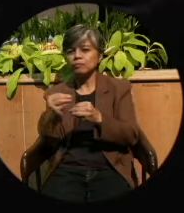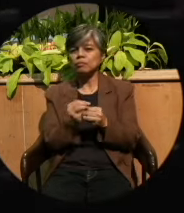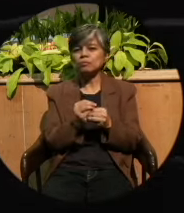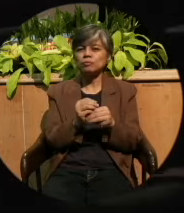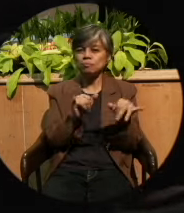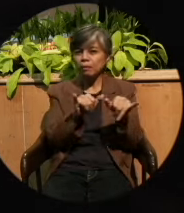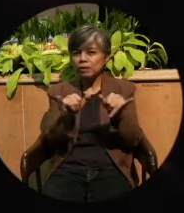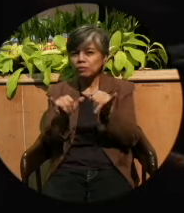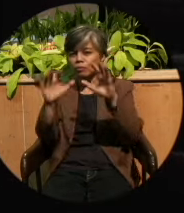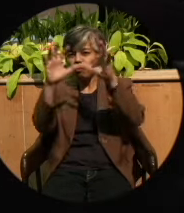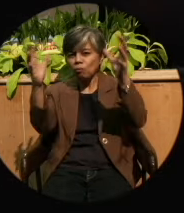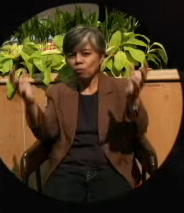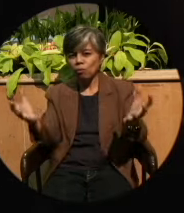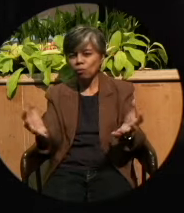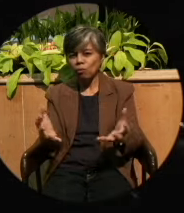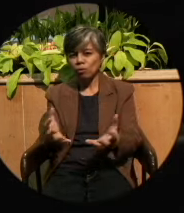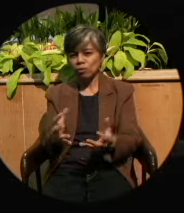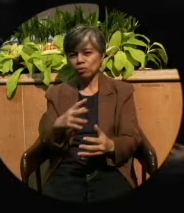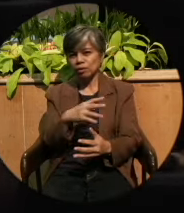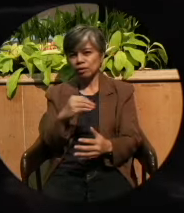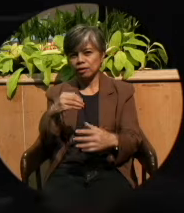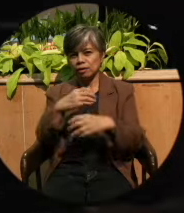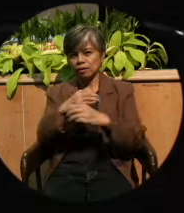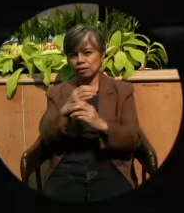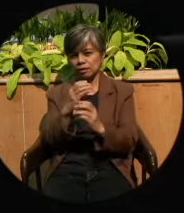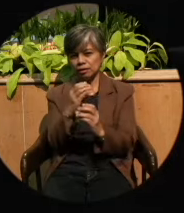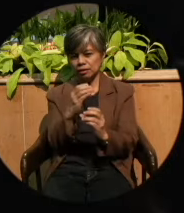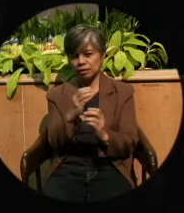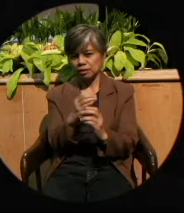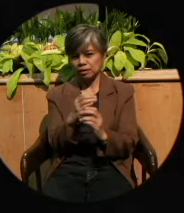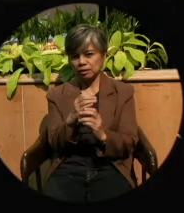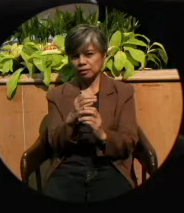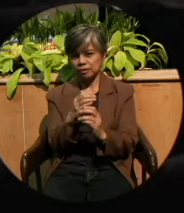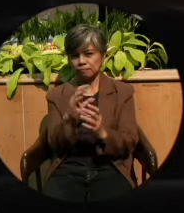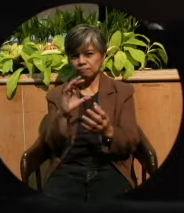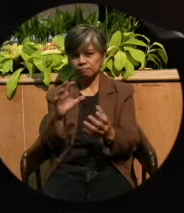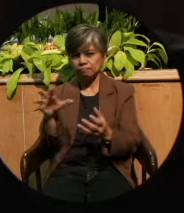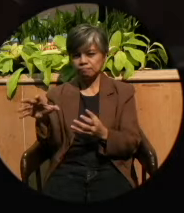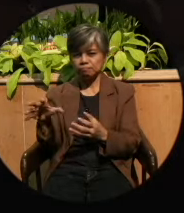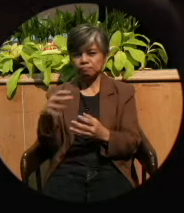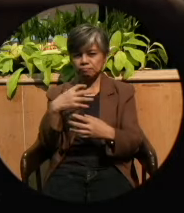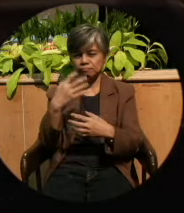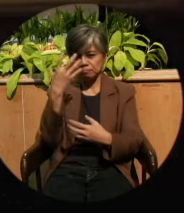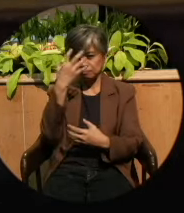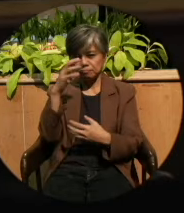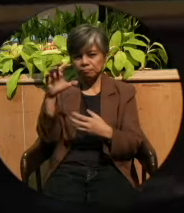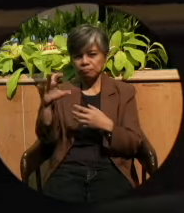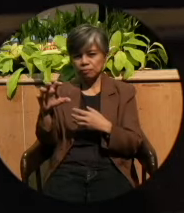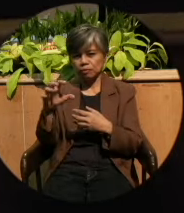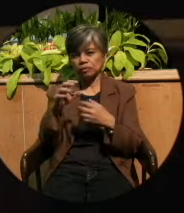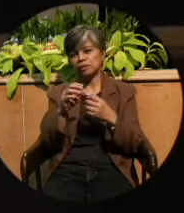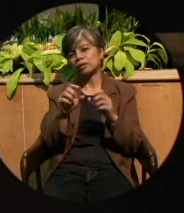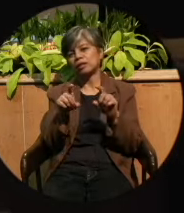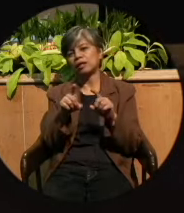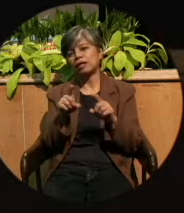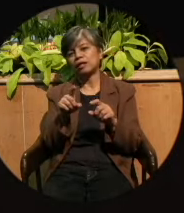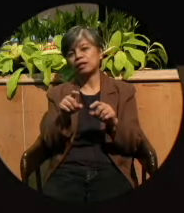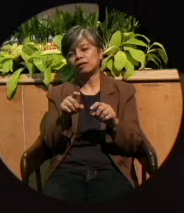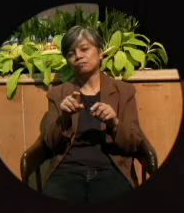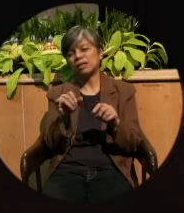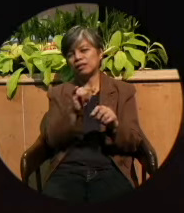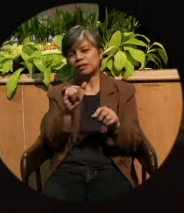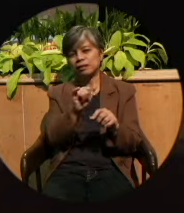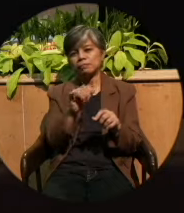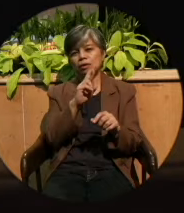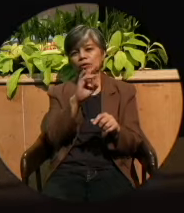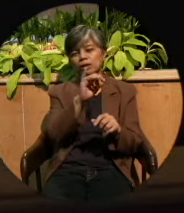somehow and create proxies for the reality, for the answer they wanted, right? So data is